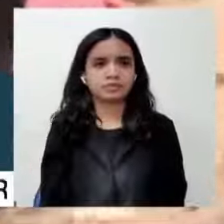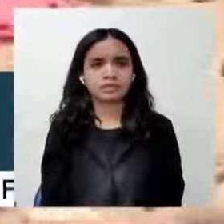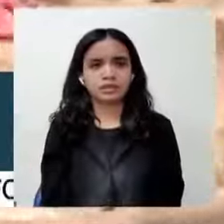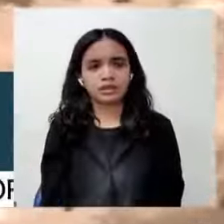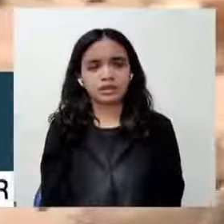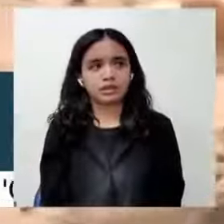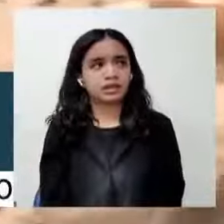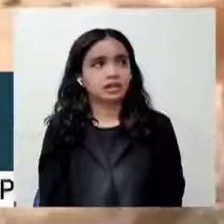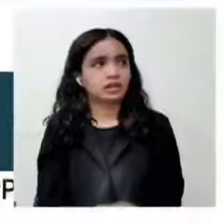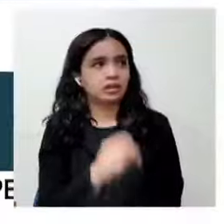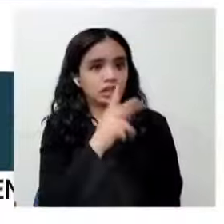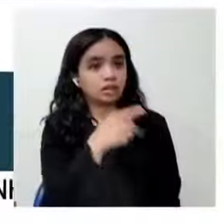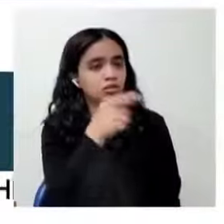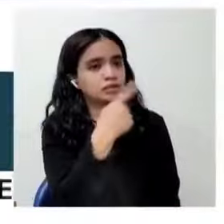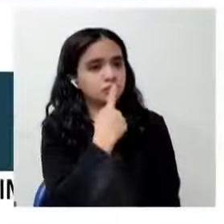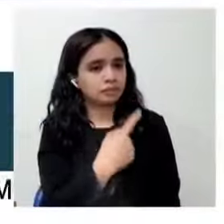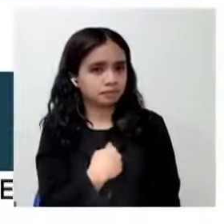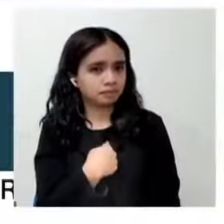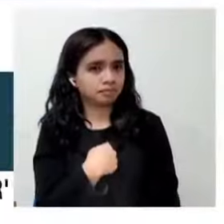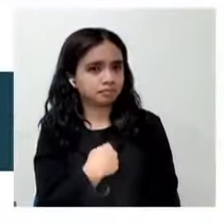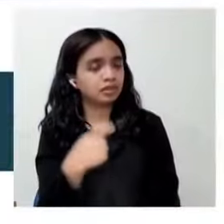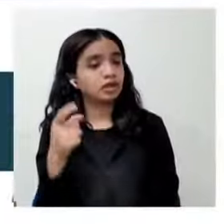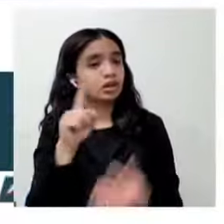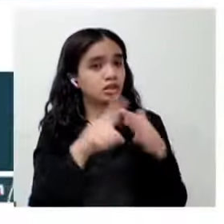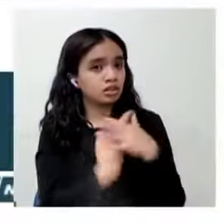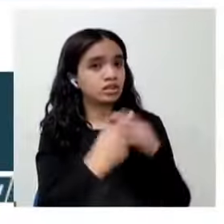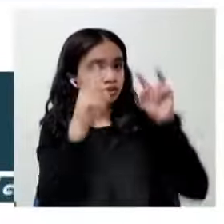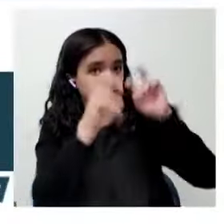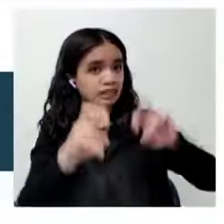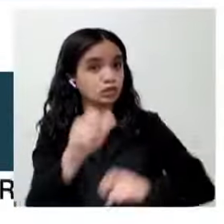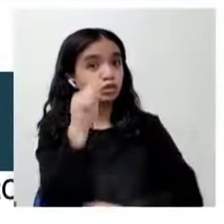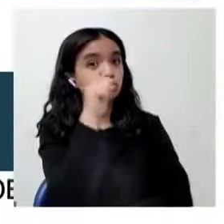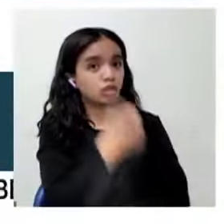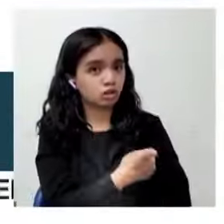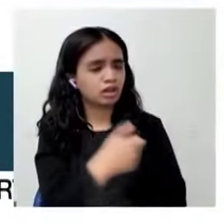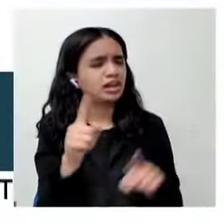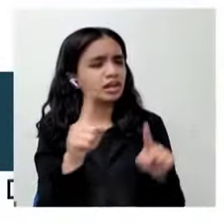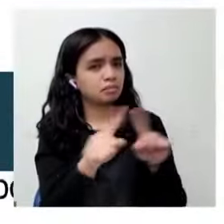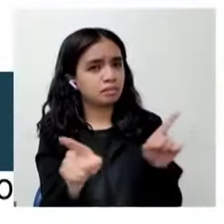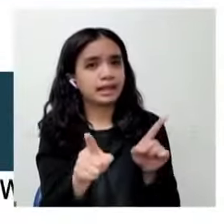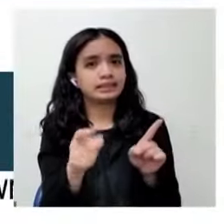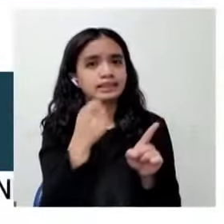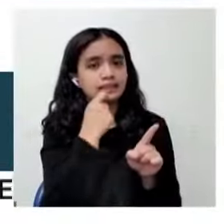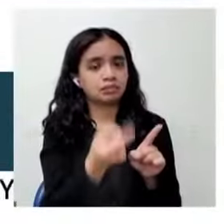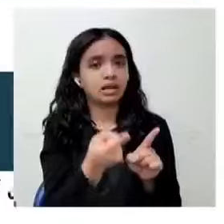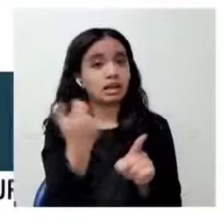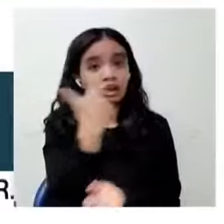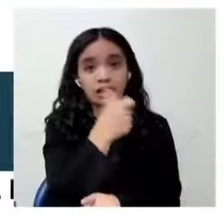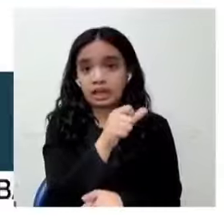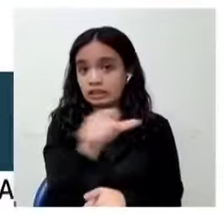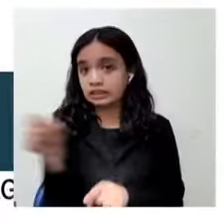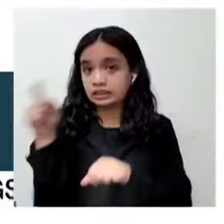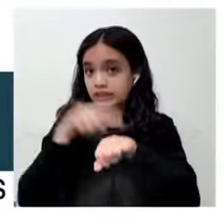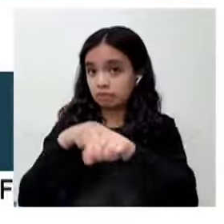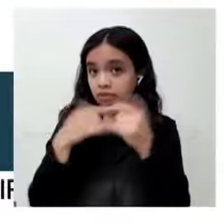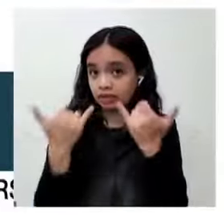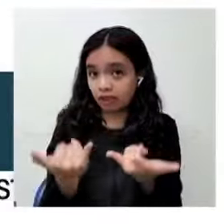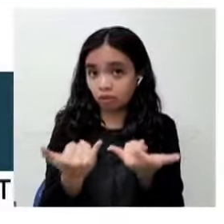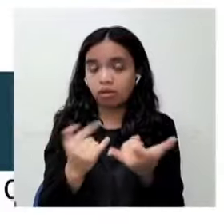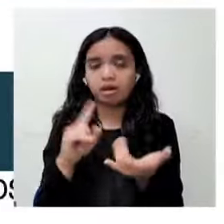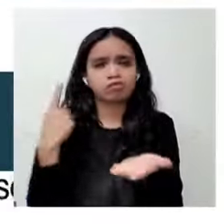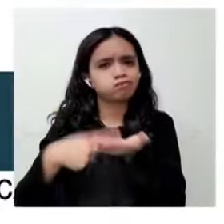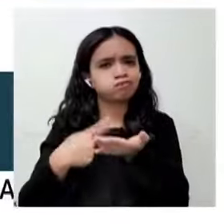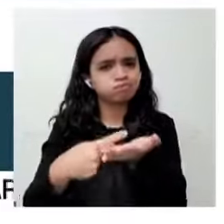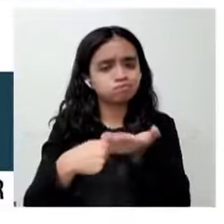And as you said, Congressman, you're going to start the investigation tomorrow. But as we speak, I think any moment from now, the deliberations on